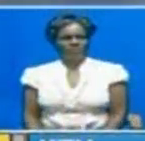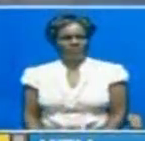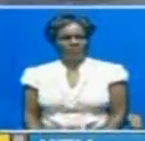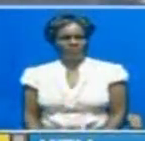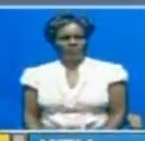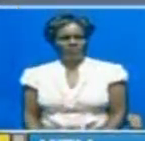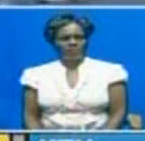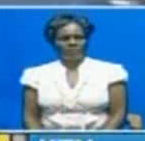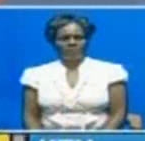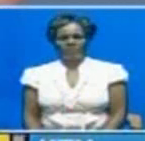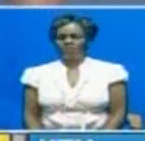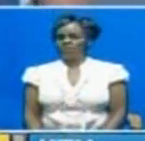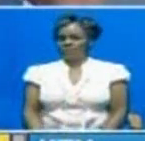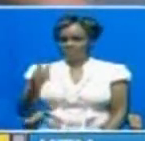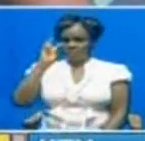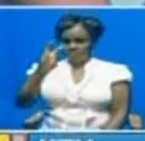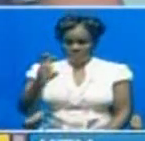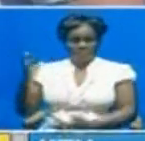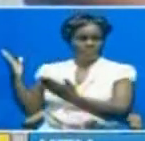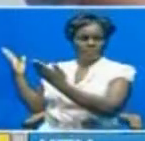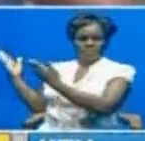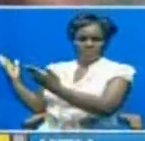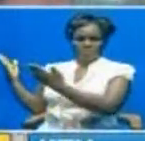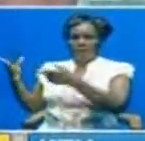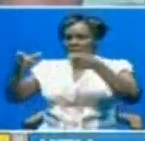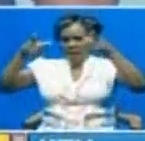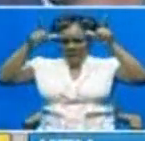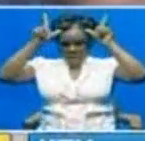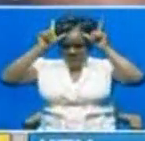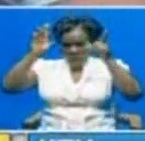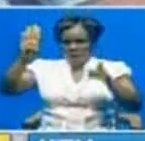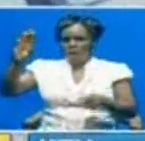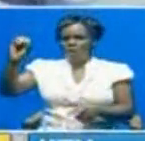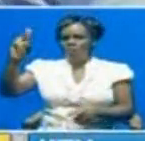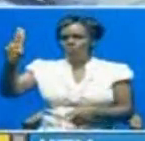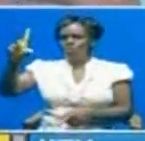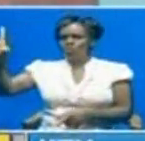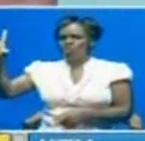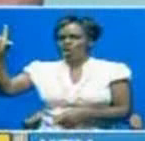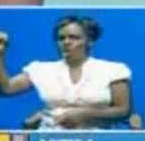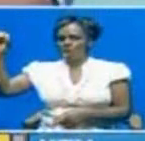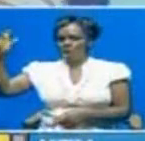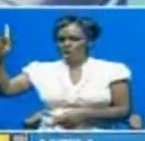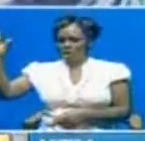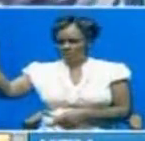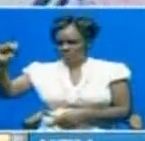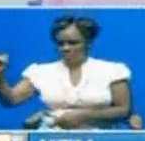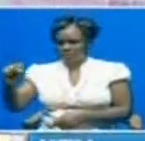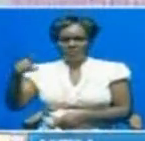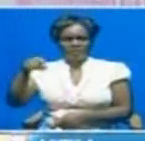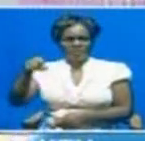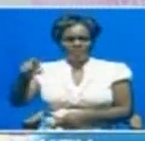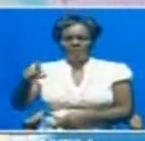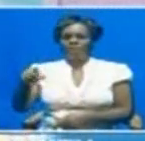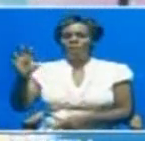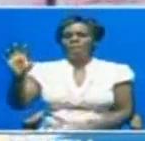Good. So what you are seeing here are bullocks. And these are ready for